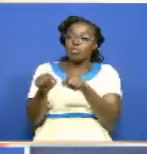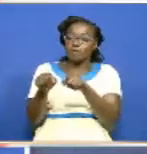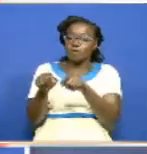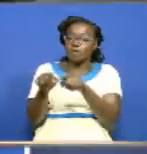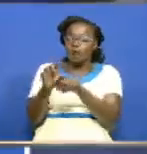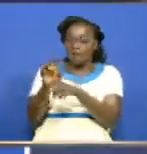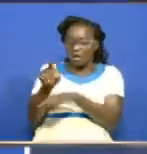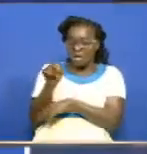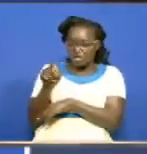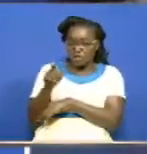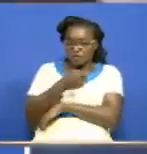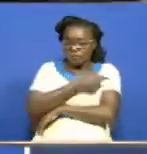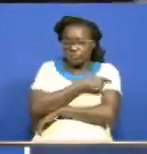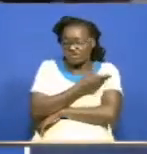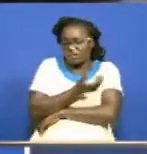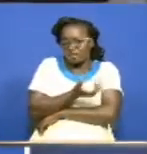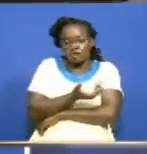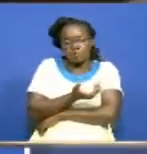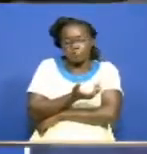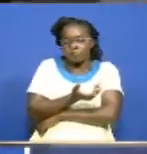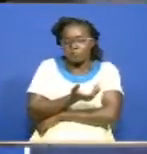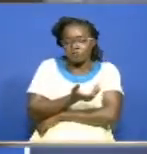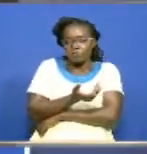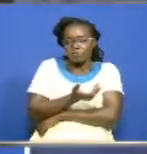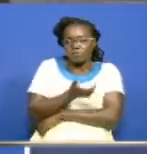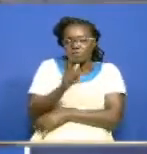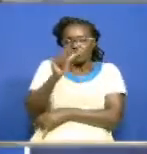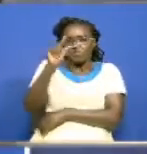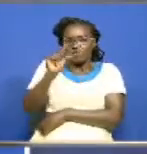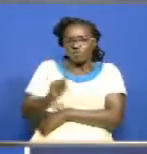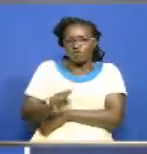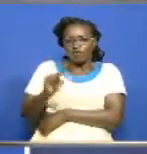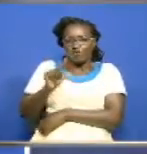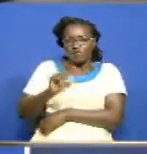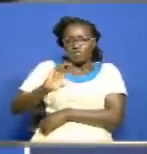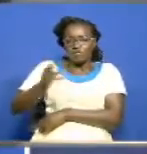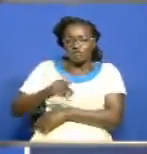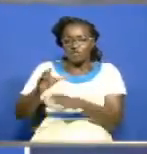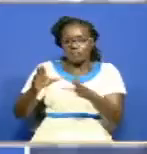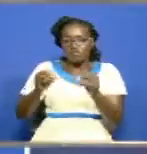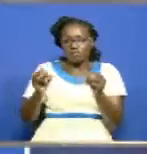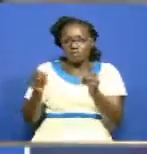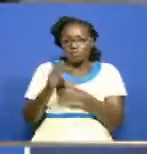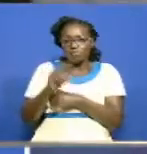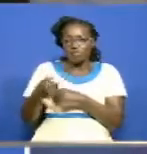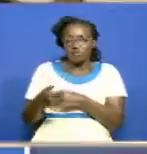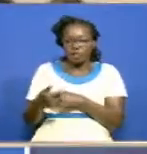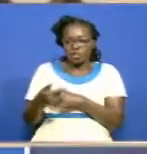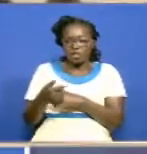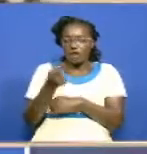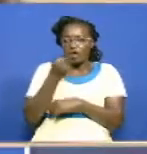the vaccines. He said that the turnout has been low, even as the county received 12,000 doses.